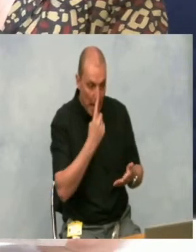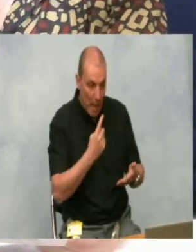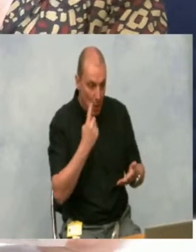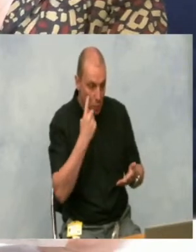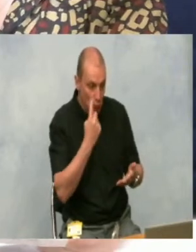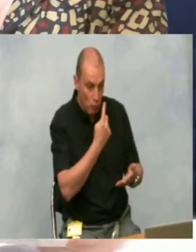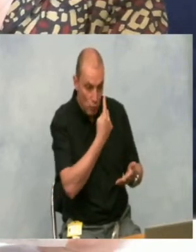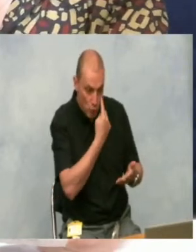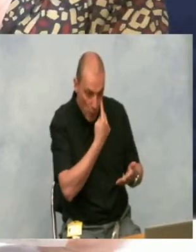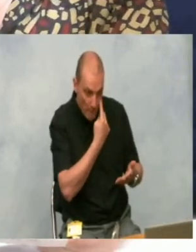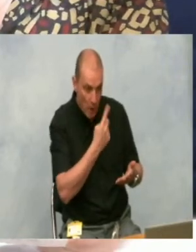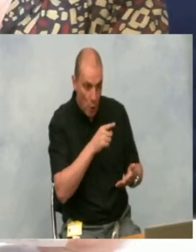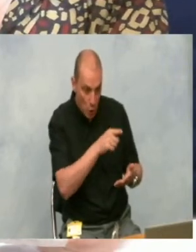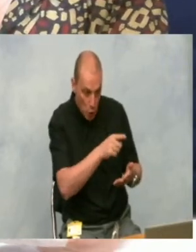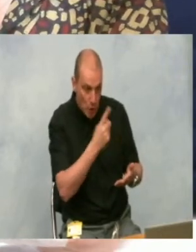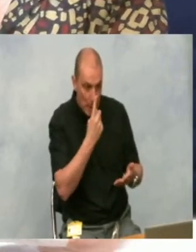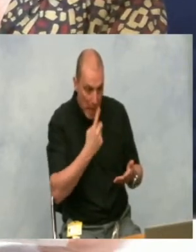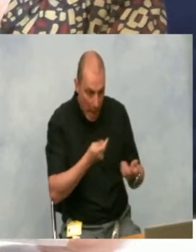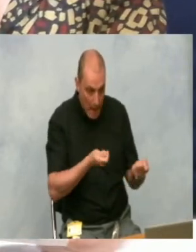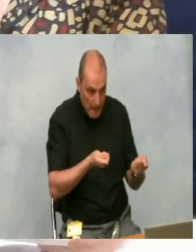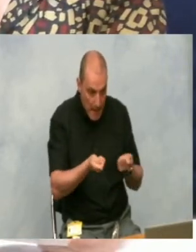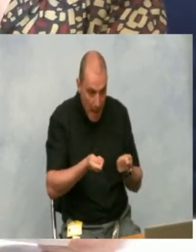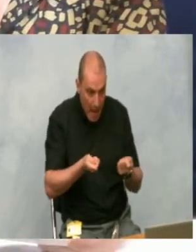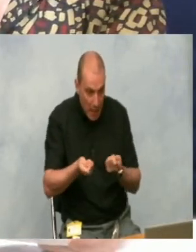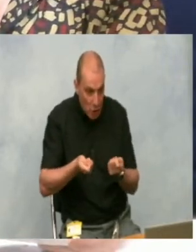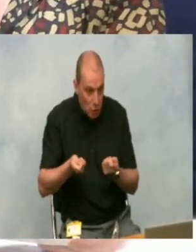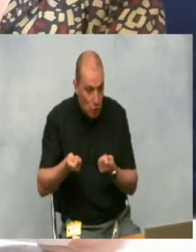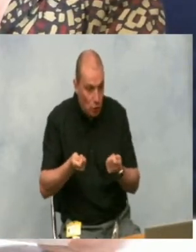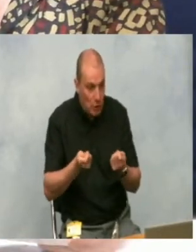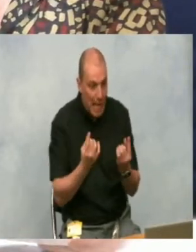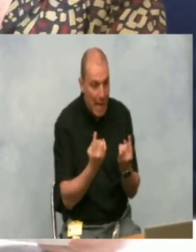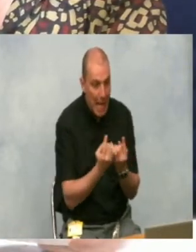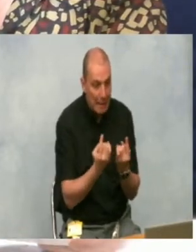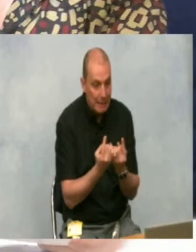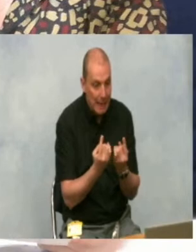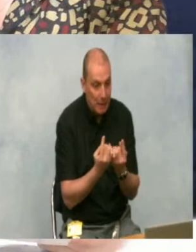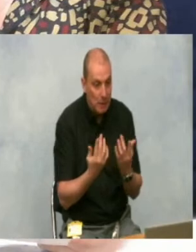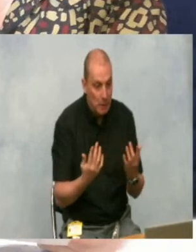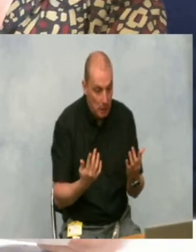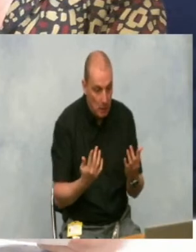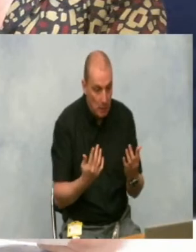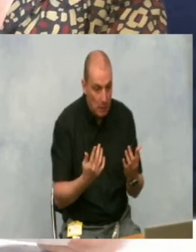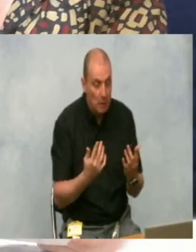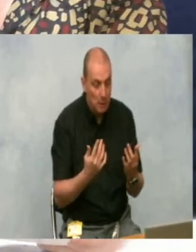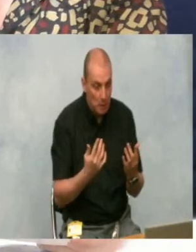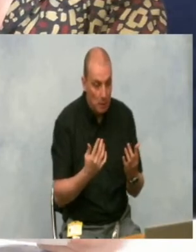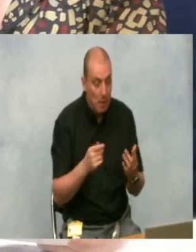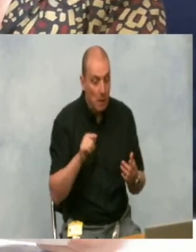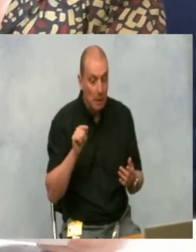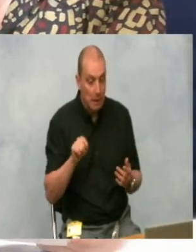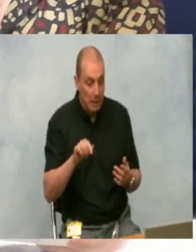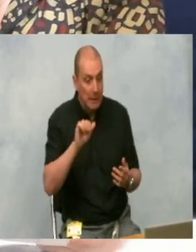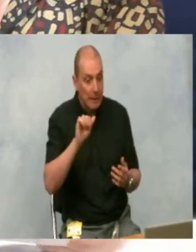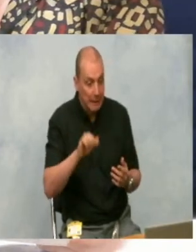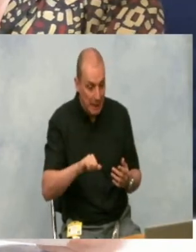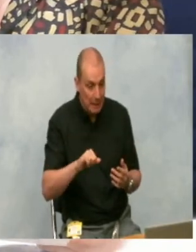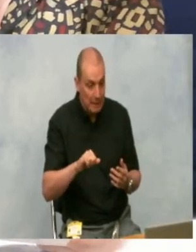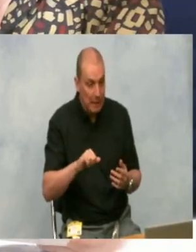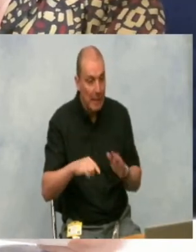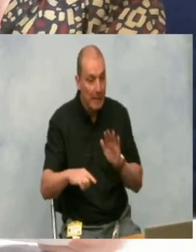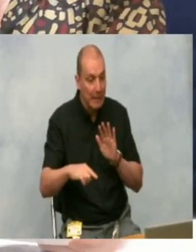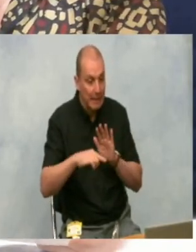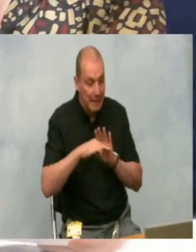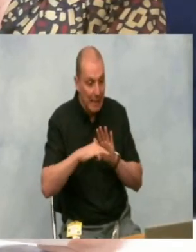an asset, and whilst it does have implications in terms of what access there is to pitches to other